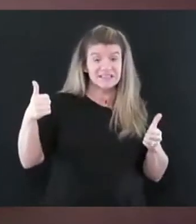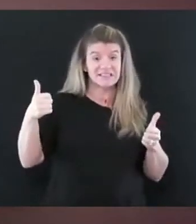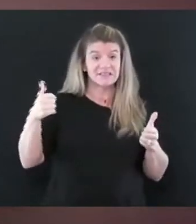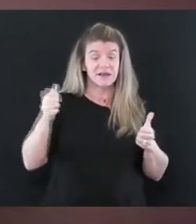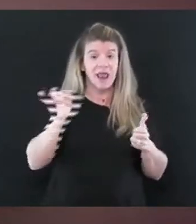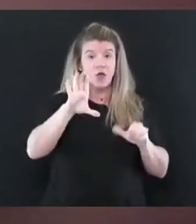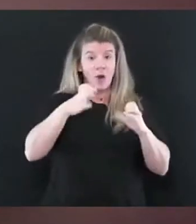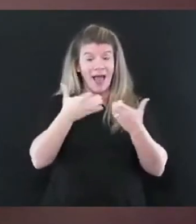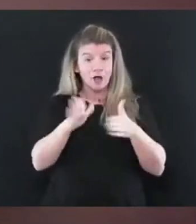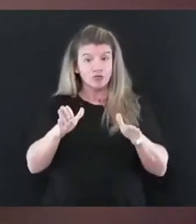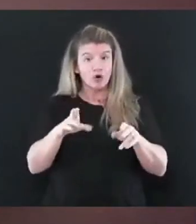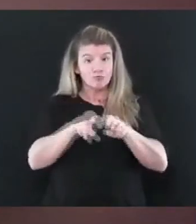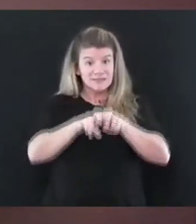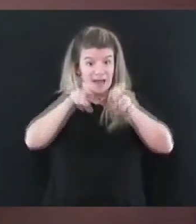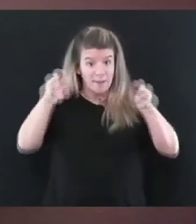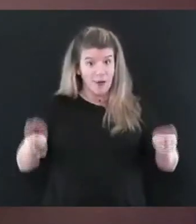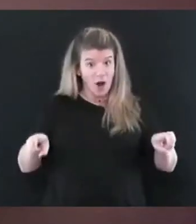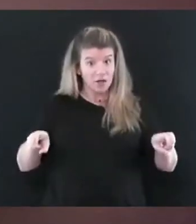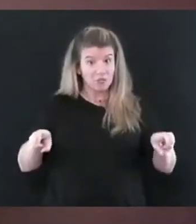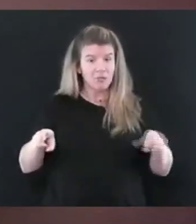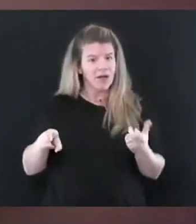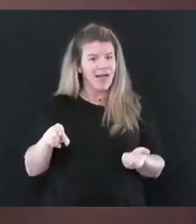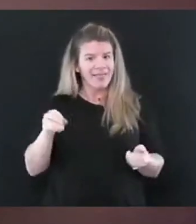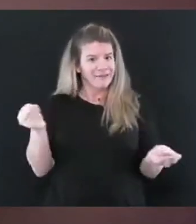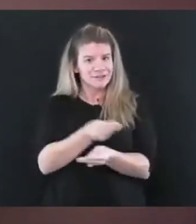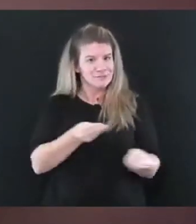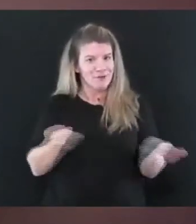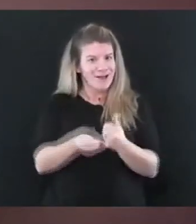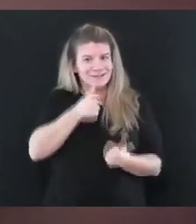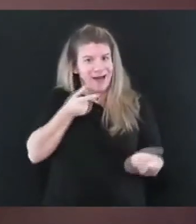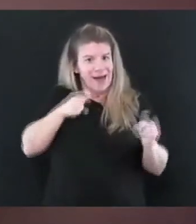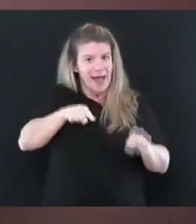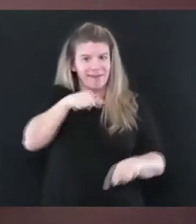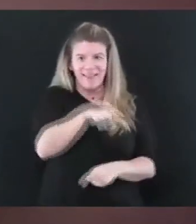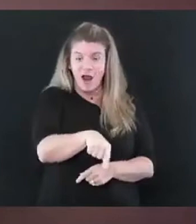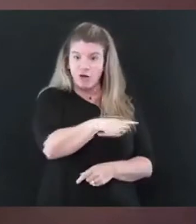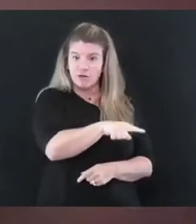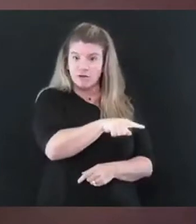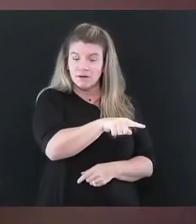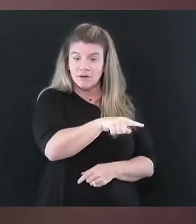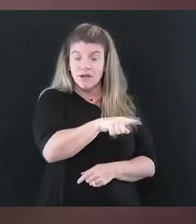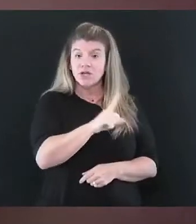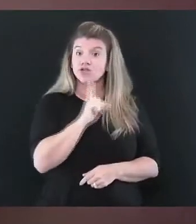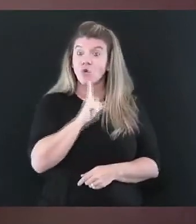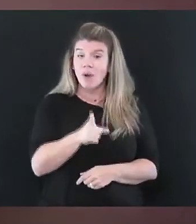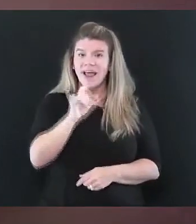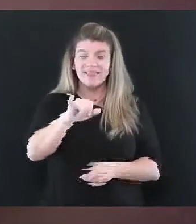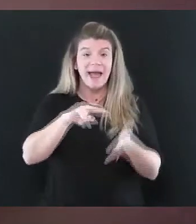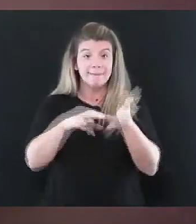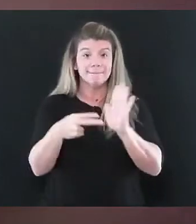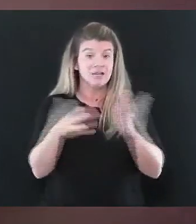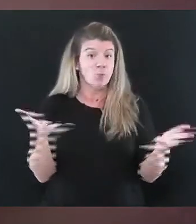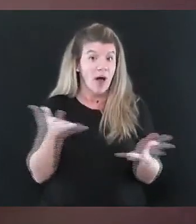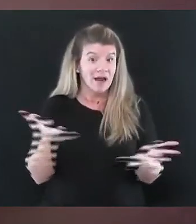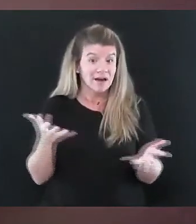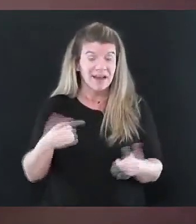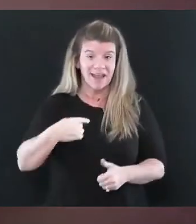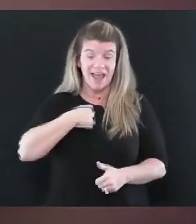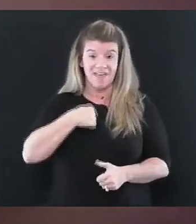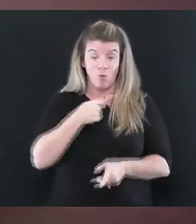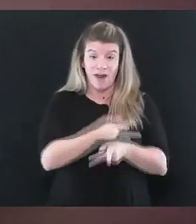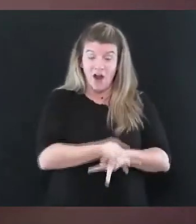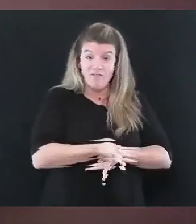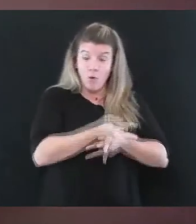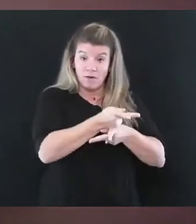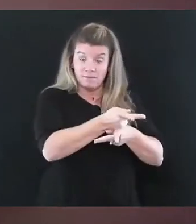like classrooms, we don't see much spread there. And so it really says that if we are careful, and in fact, the CDC